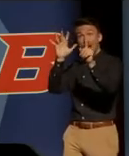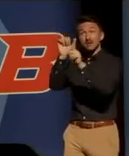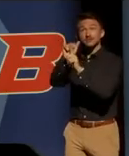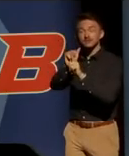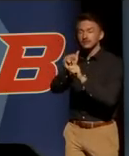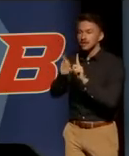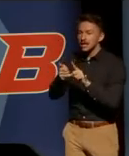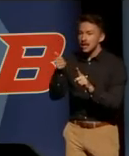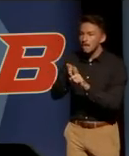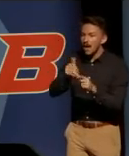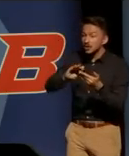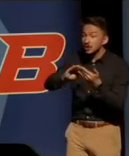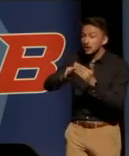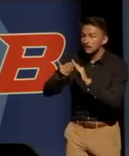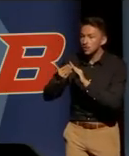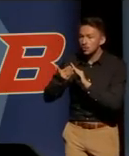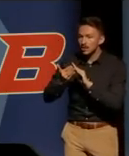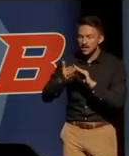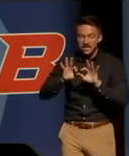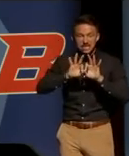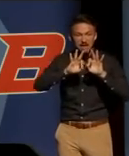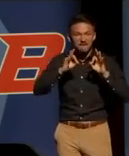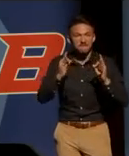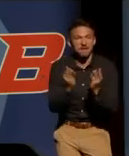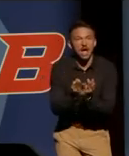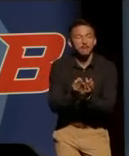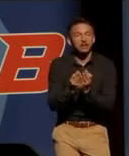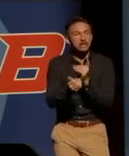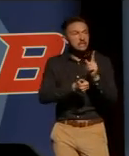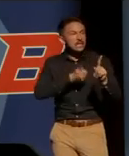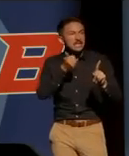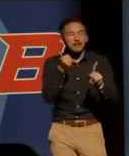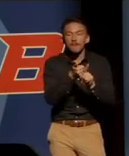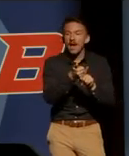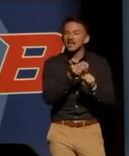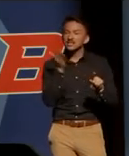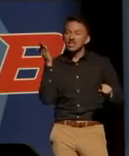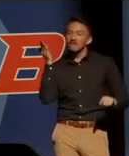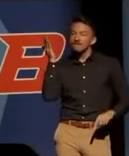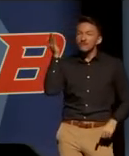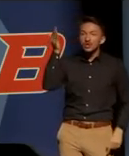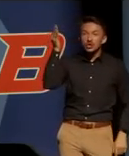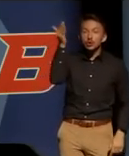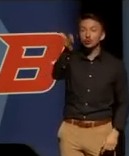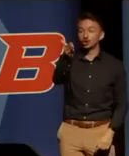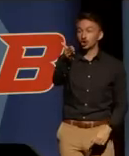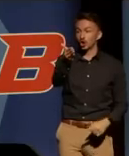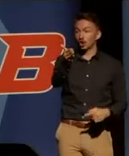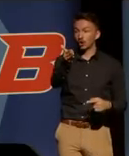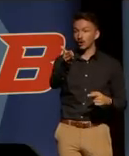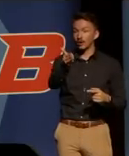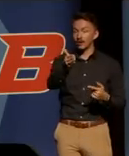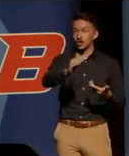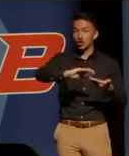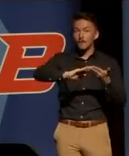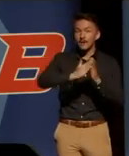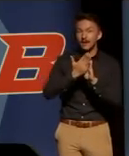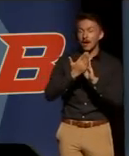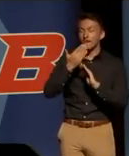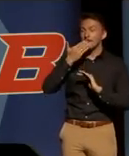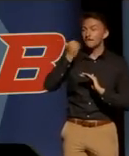communities. It impacts families. It impacts our future, and that's better for our whole